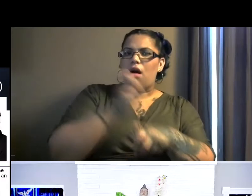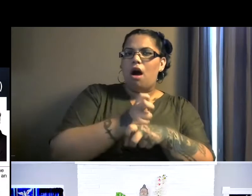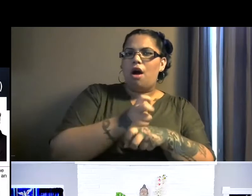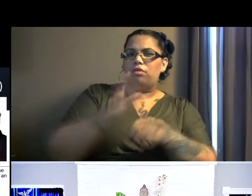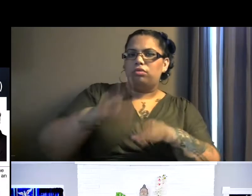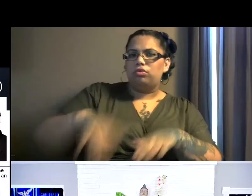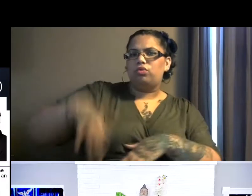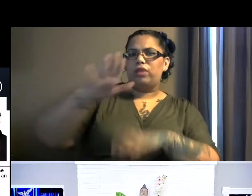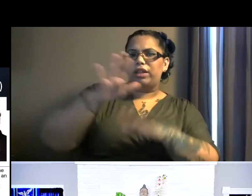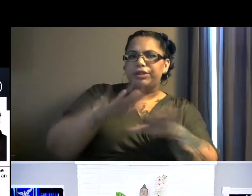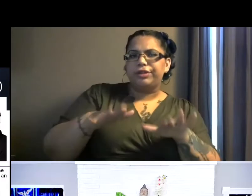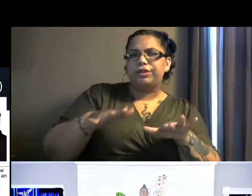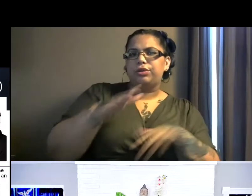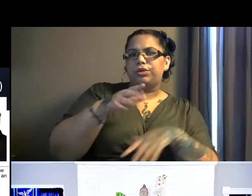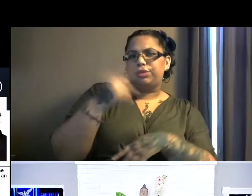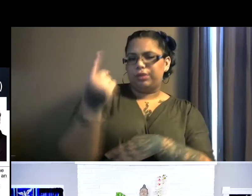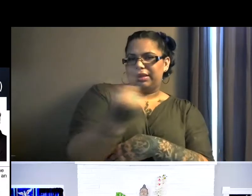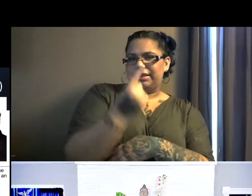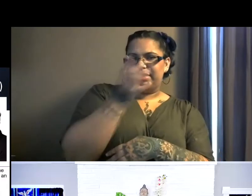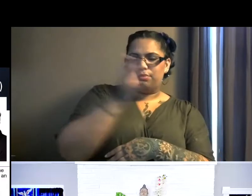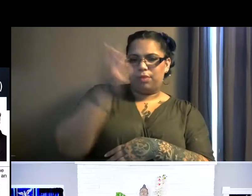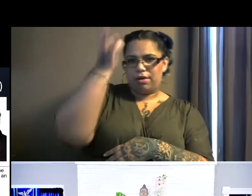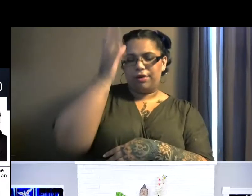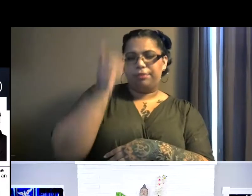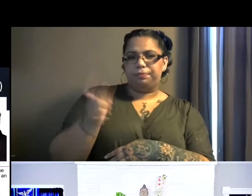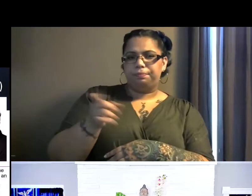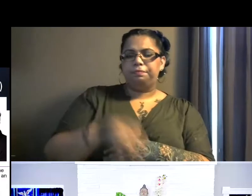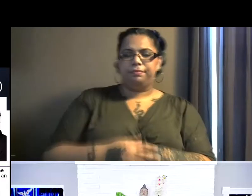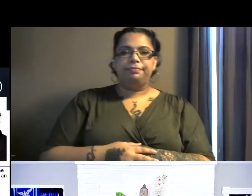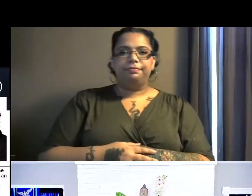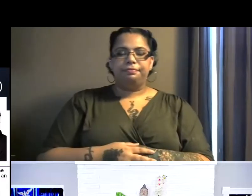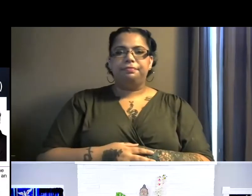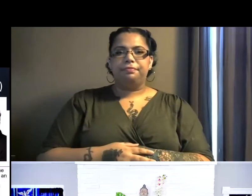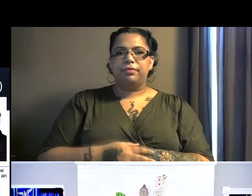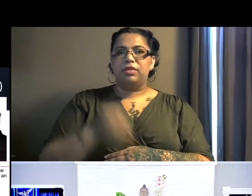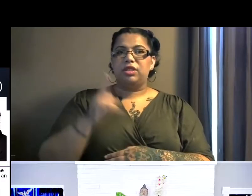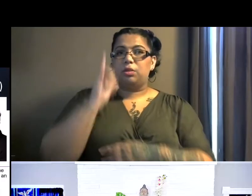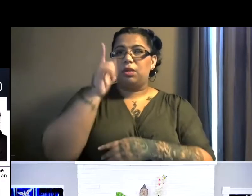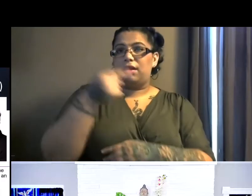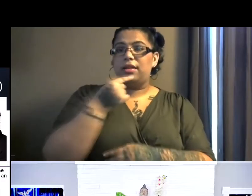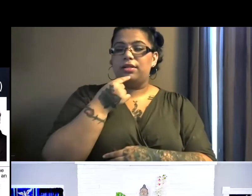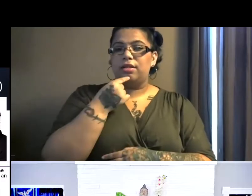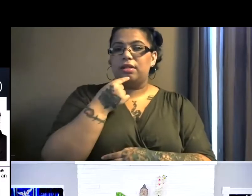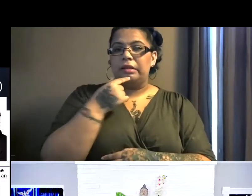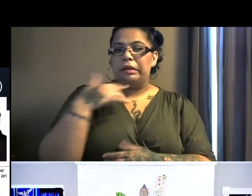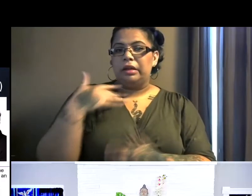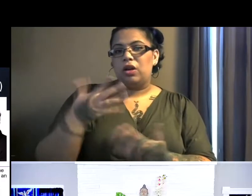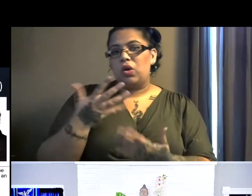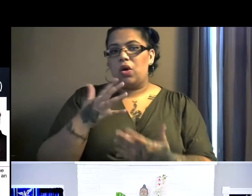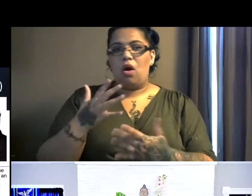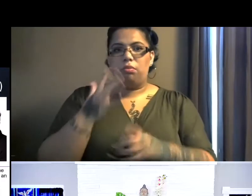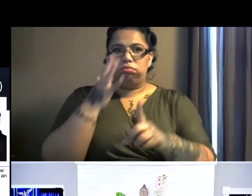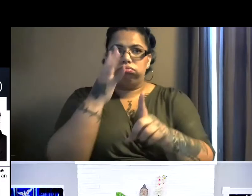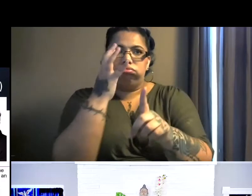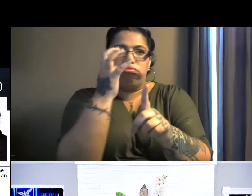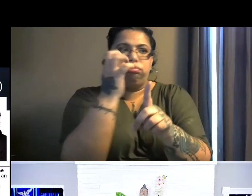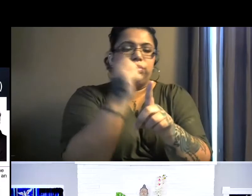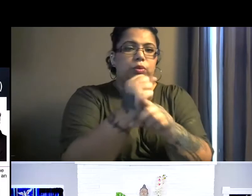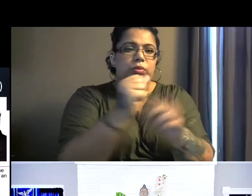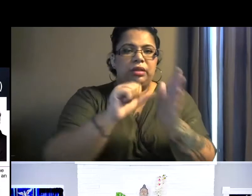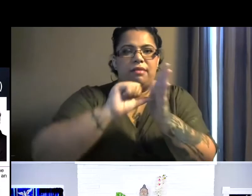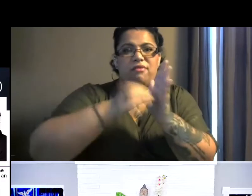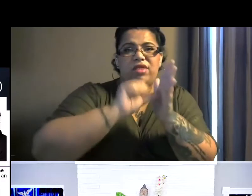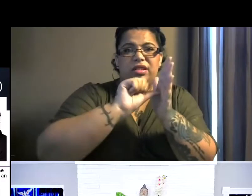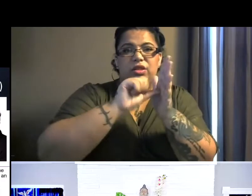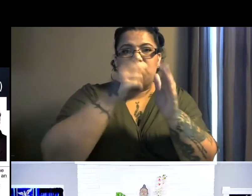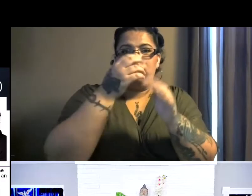parent. She placed what she would later call an almost fanatical emphasis on a